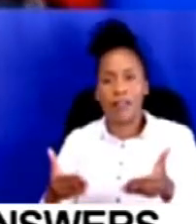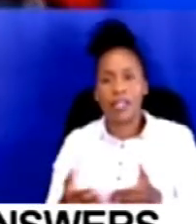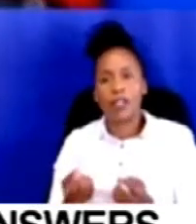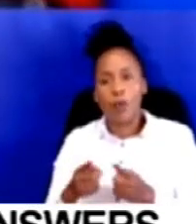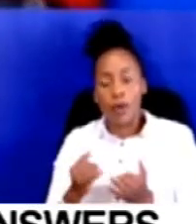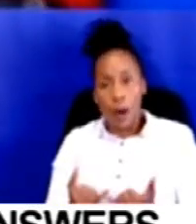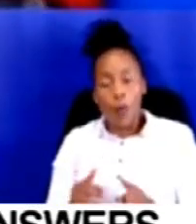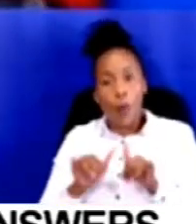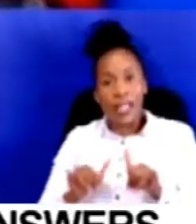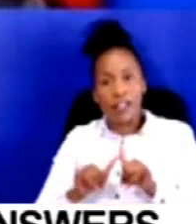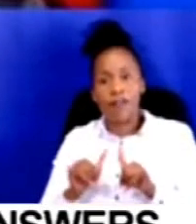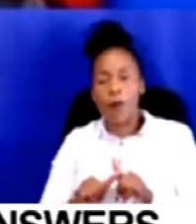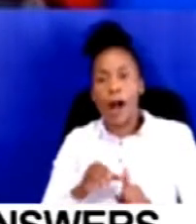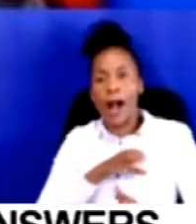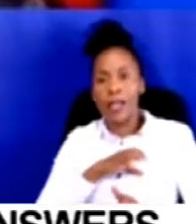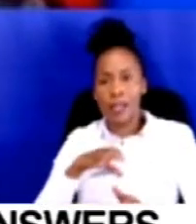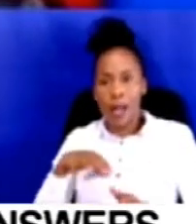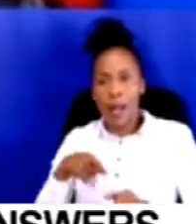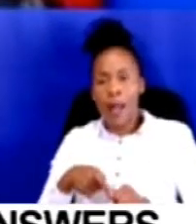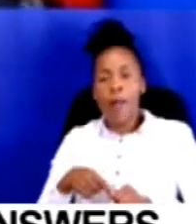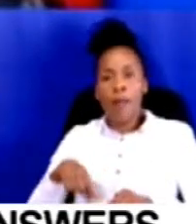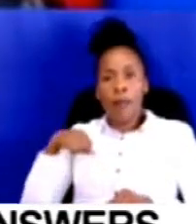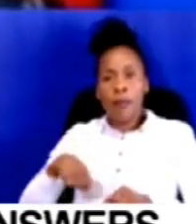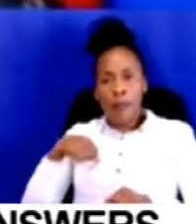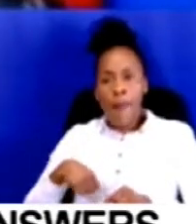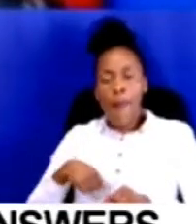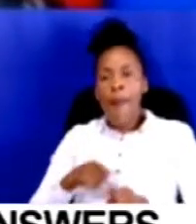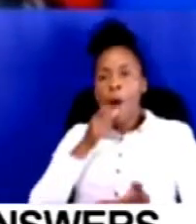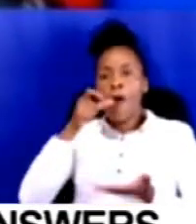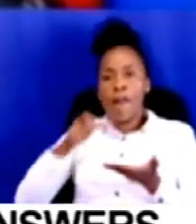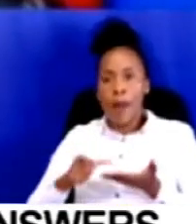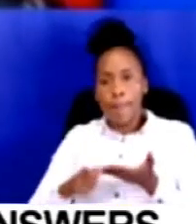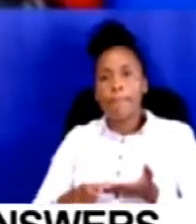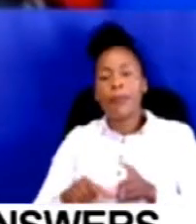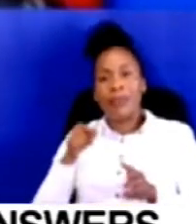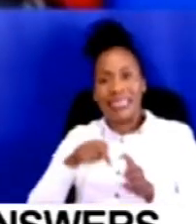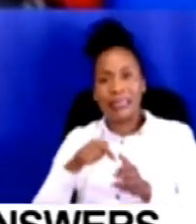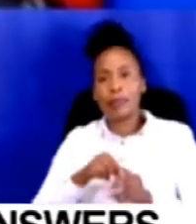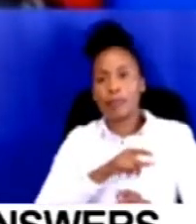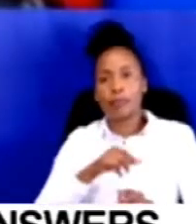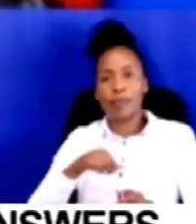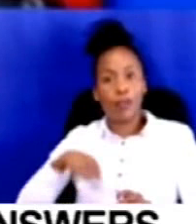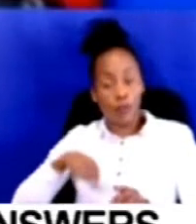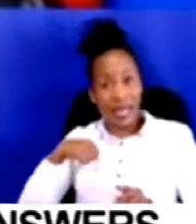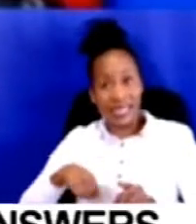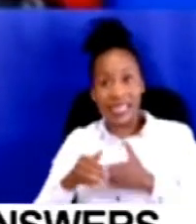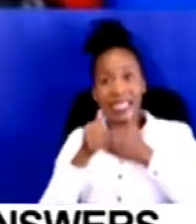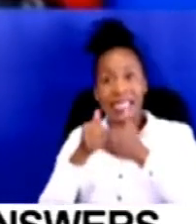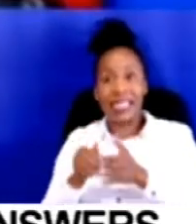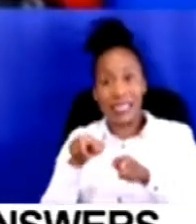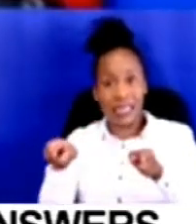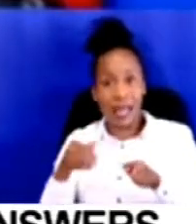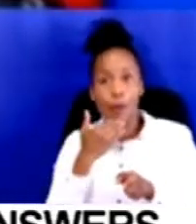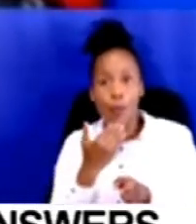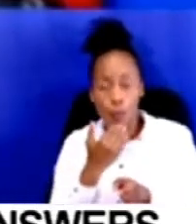municipal council to just confirm the leadership of these municipalities so that we can start hit